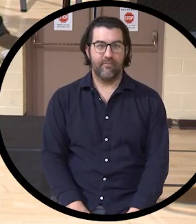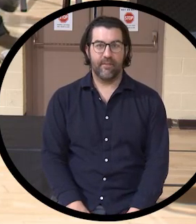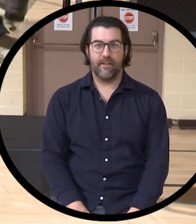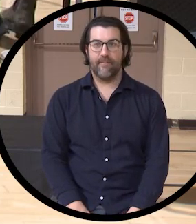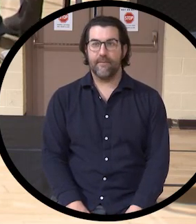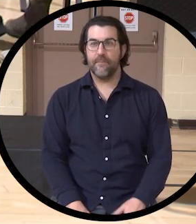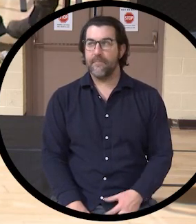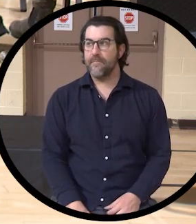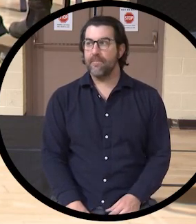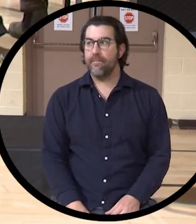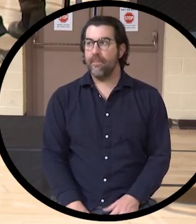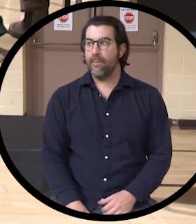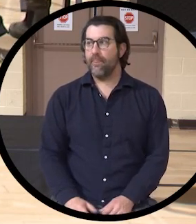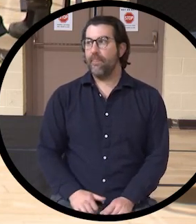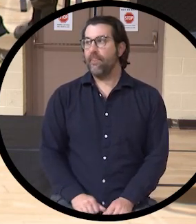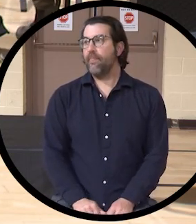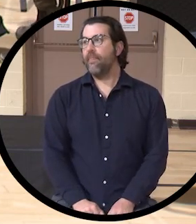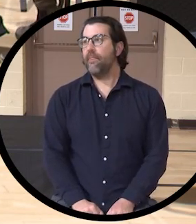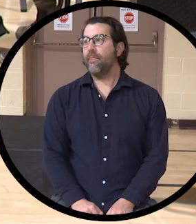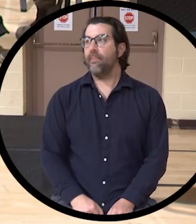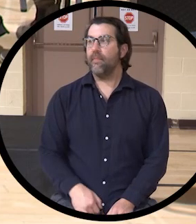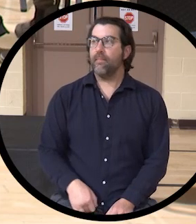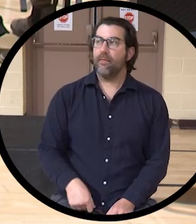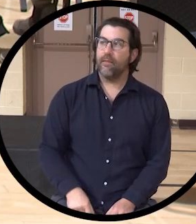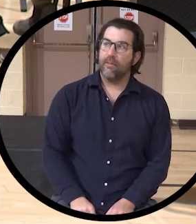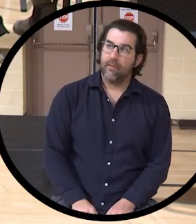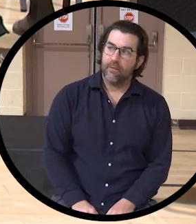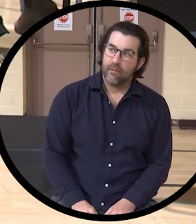favor. What was the last one? Sorry, I didn't catch that. I hate the class